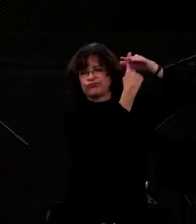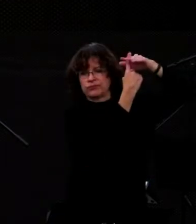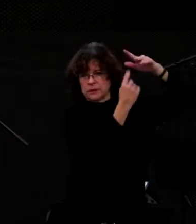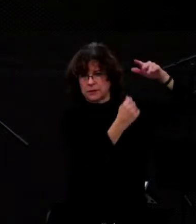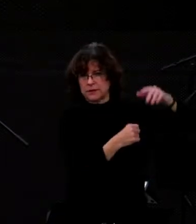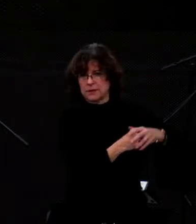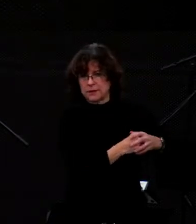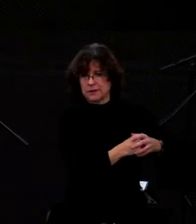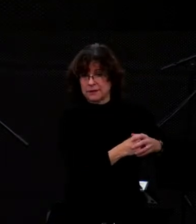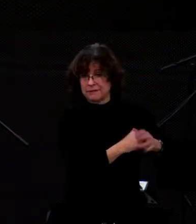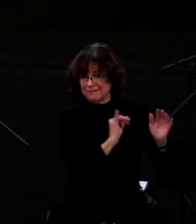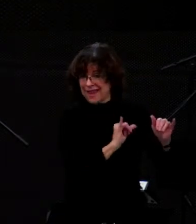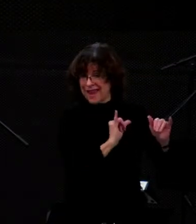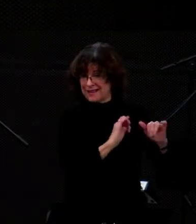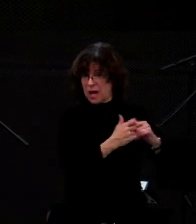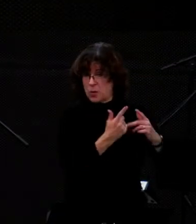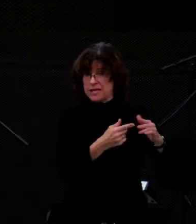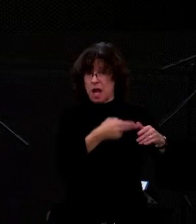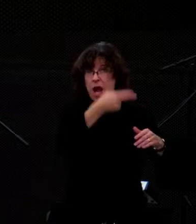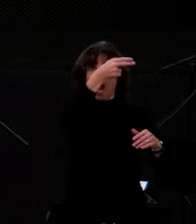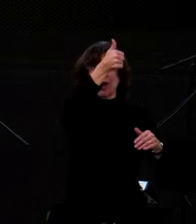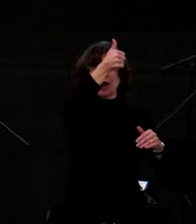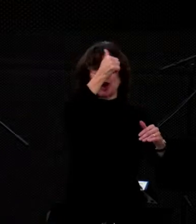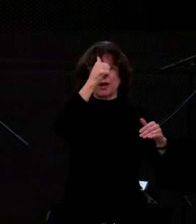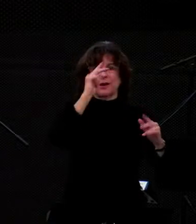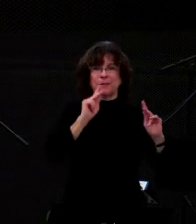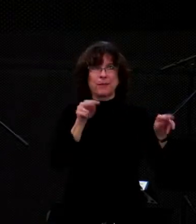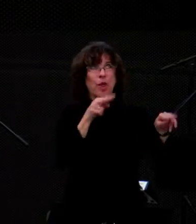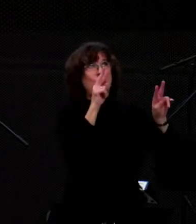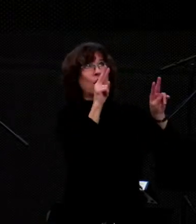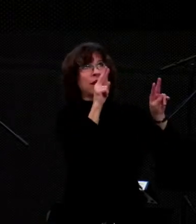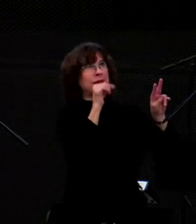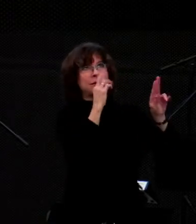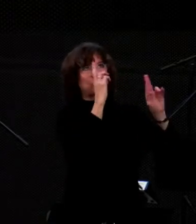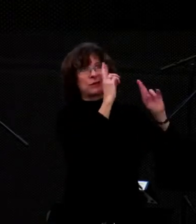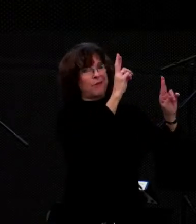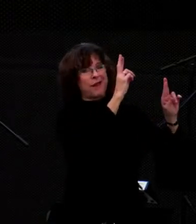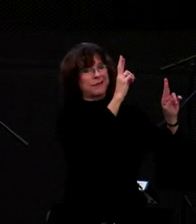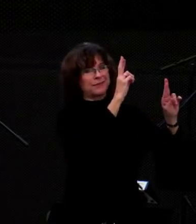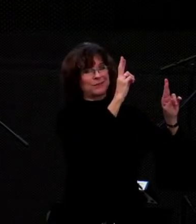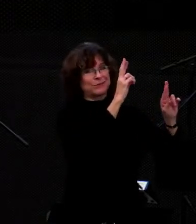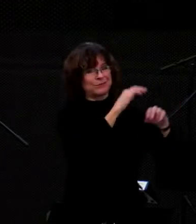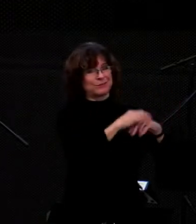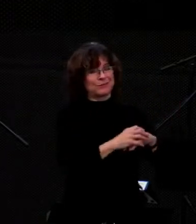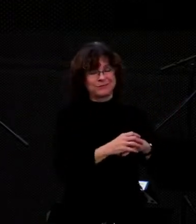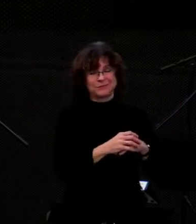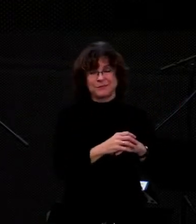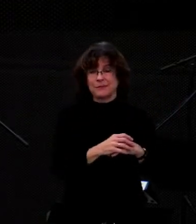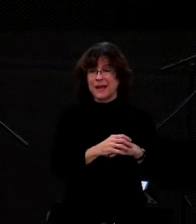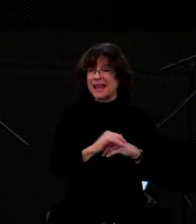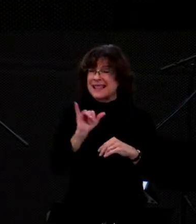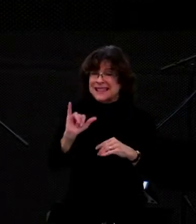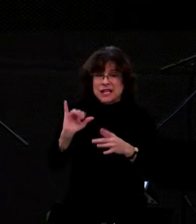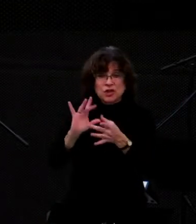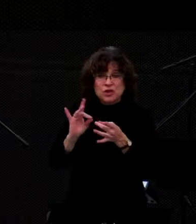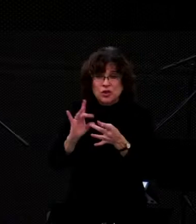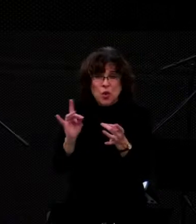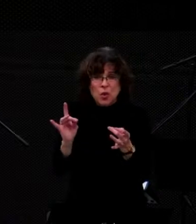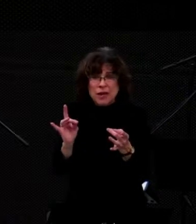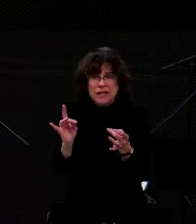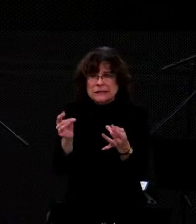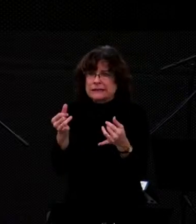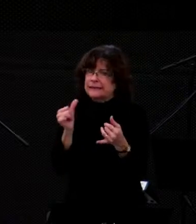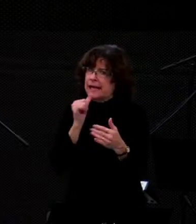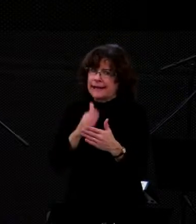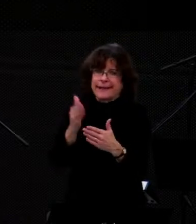dead. Now, the story of Esther doesn't end here. We still have the drama of what's going to happen to all of the Jews